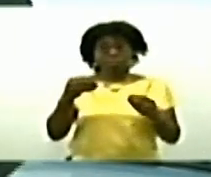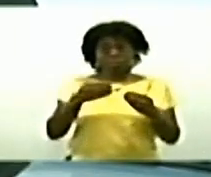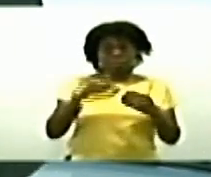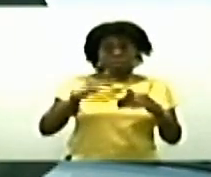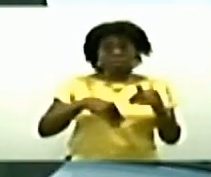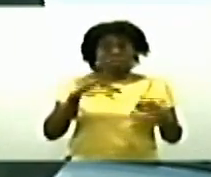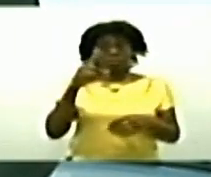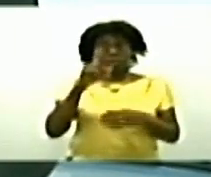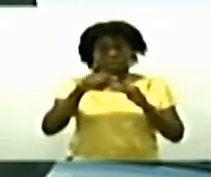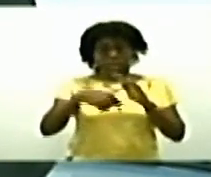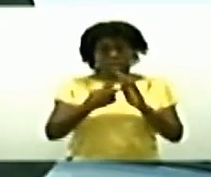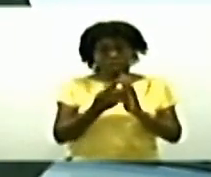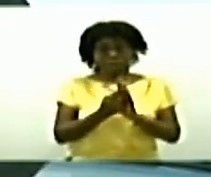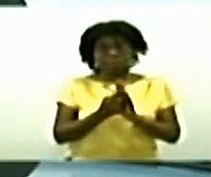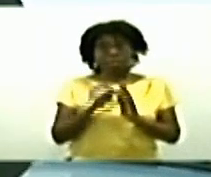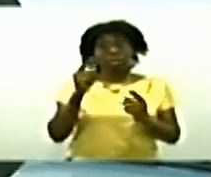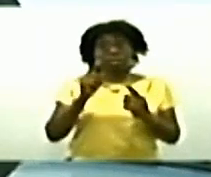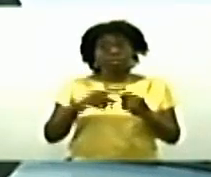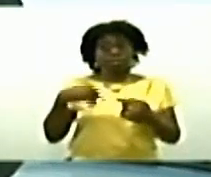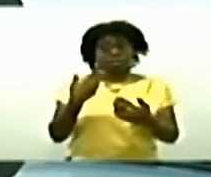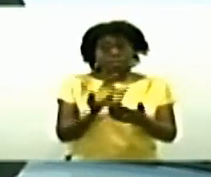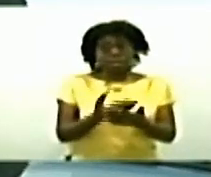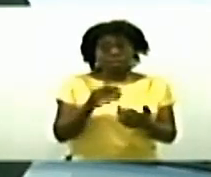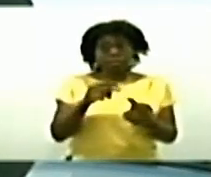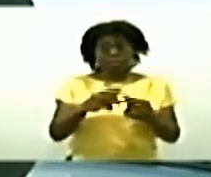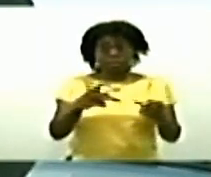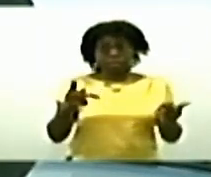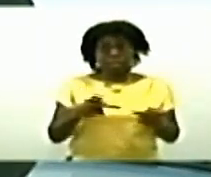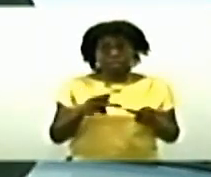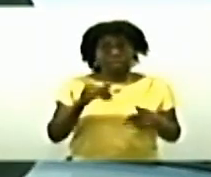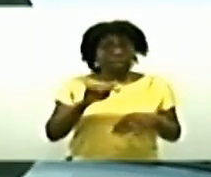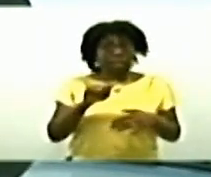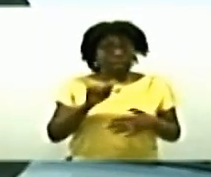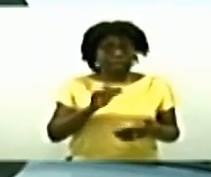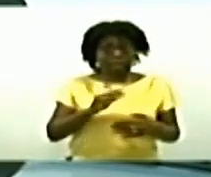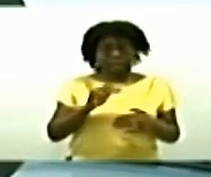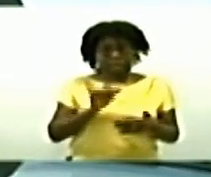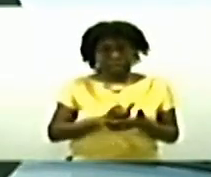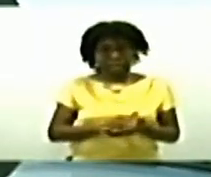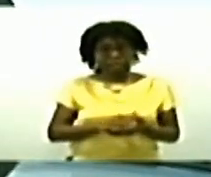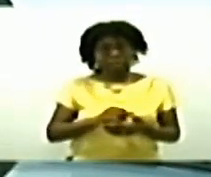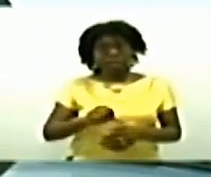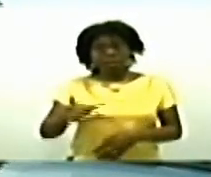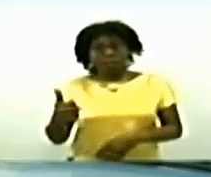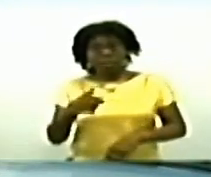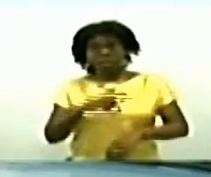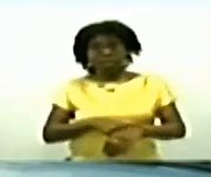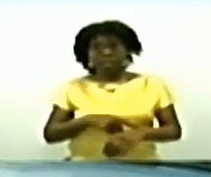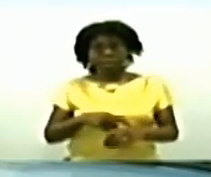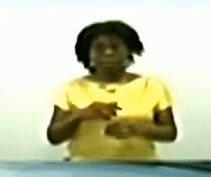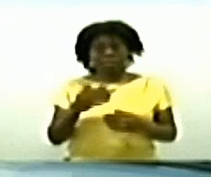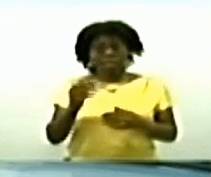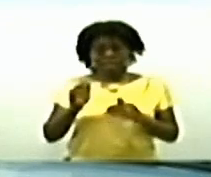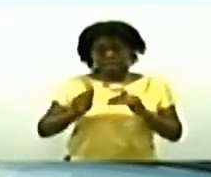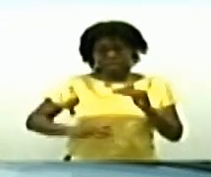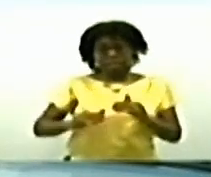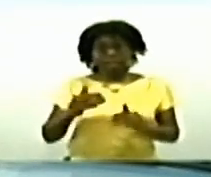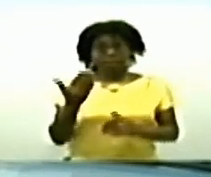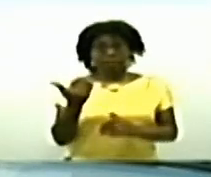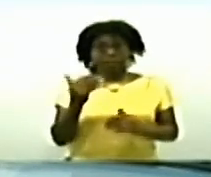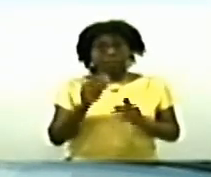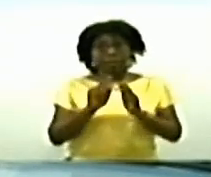you about 15 minutes. And that has continued to create losses in terms of time for a lot of